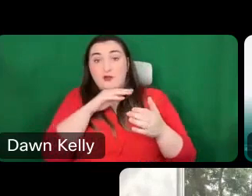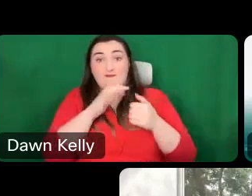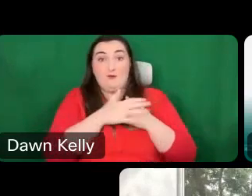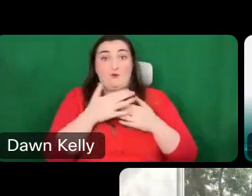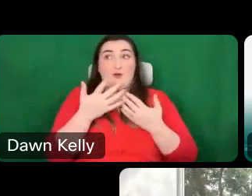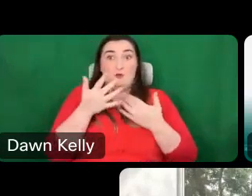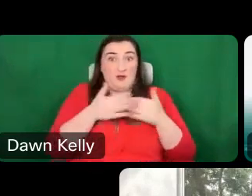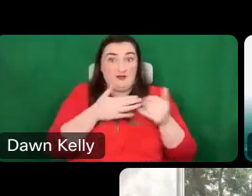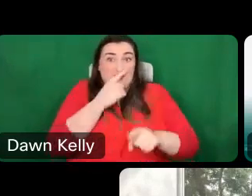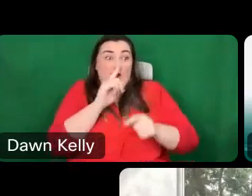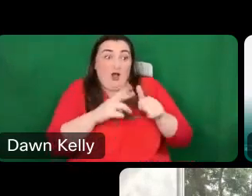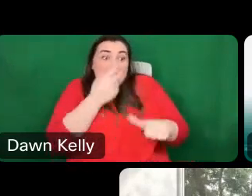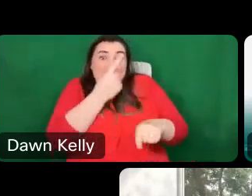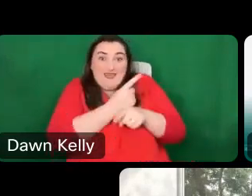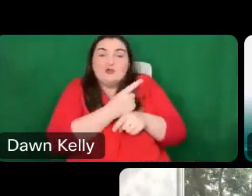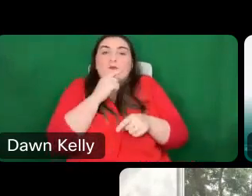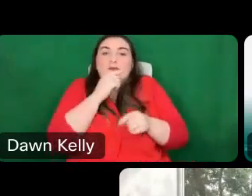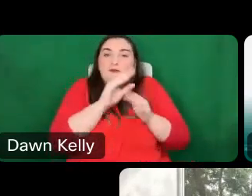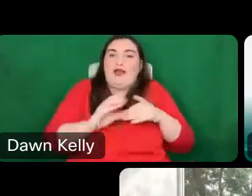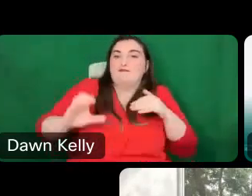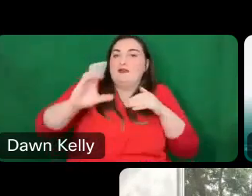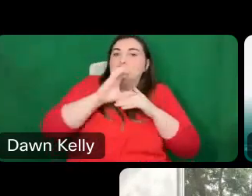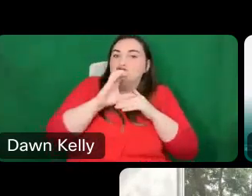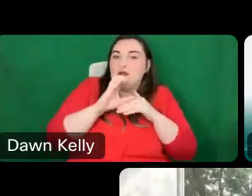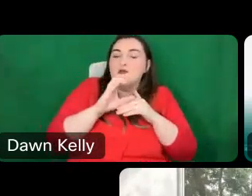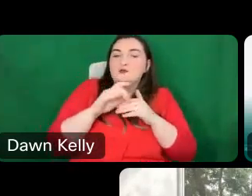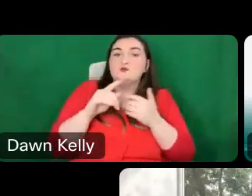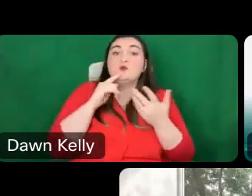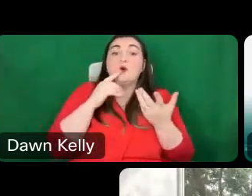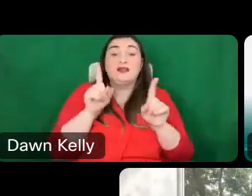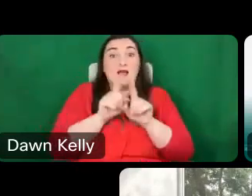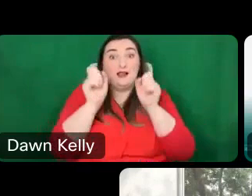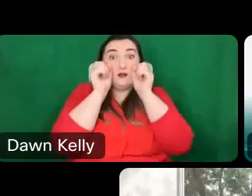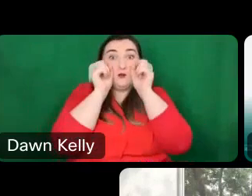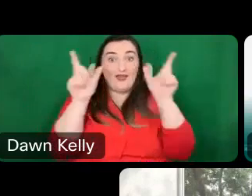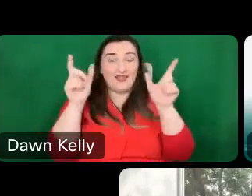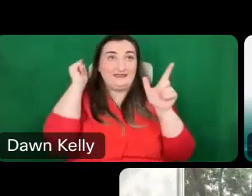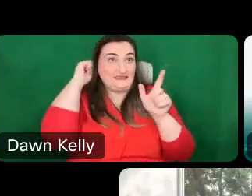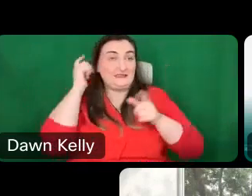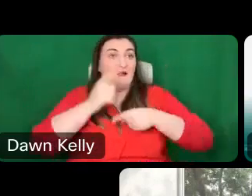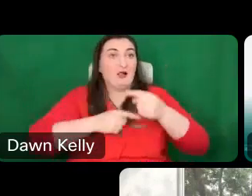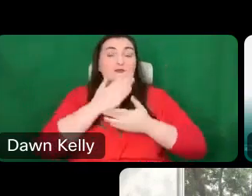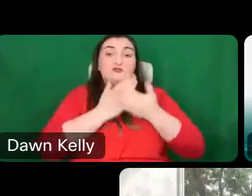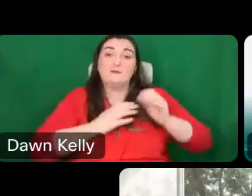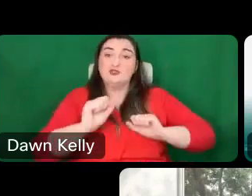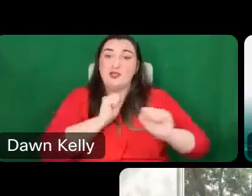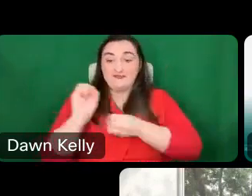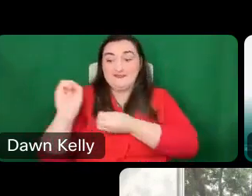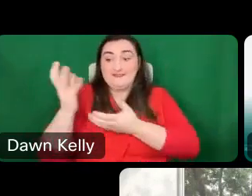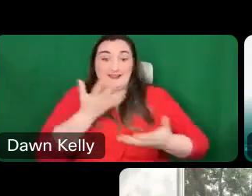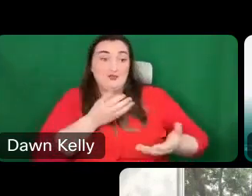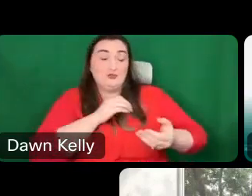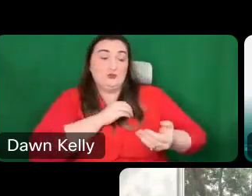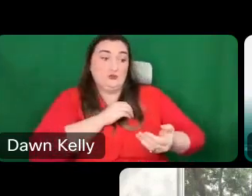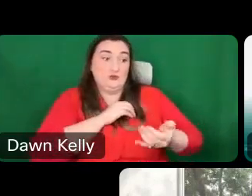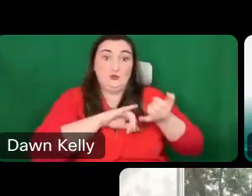are already there. And the other aspect, again, be cognizant that some of our services are delivered to, you